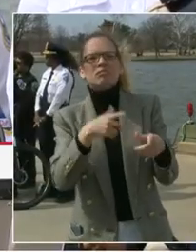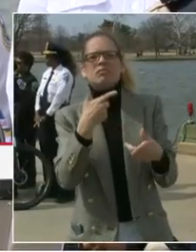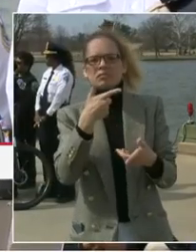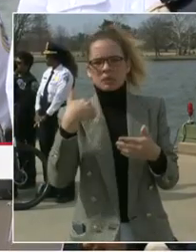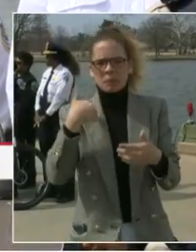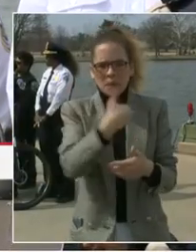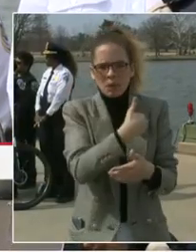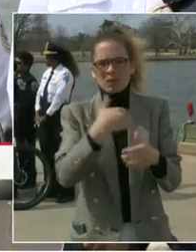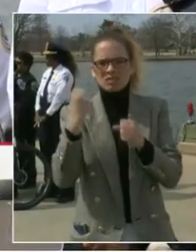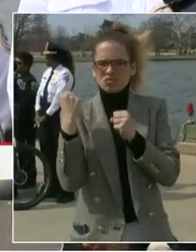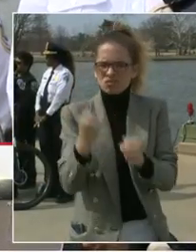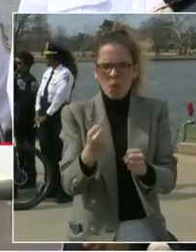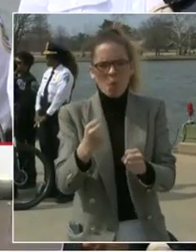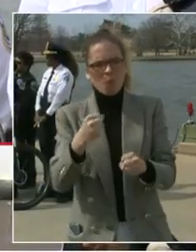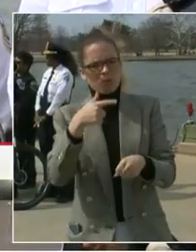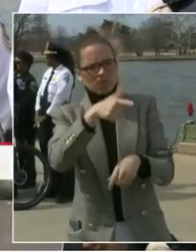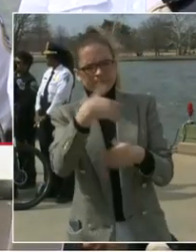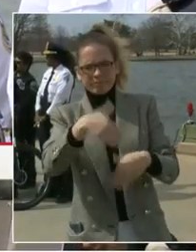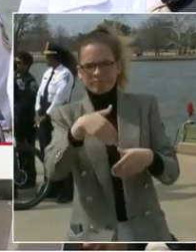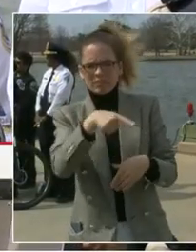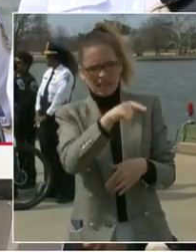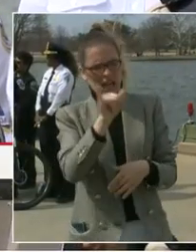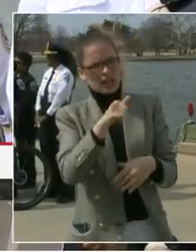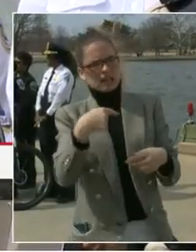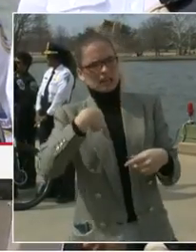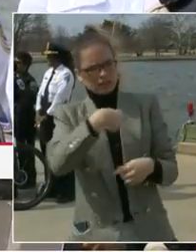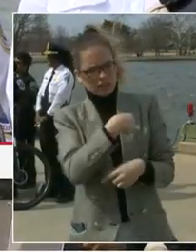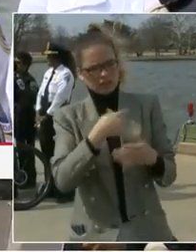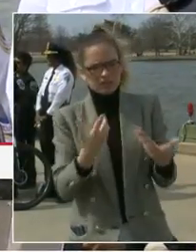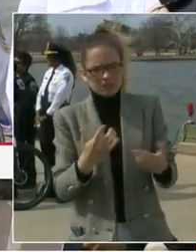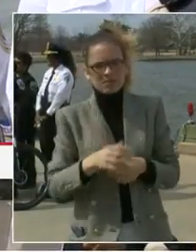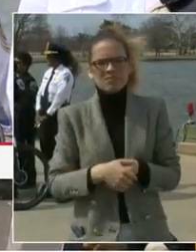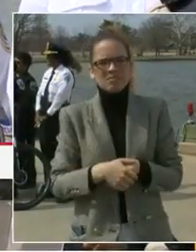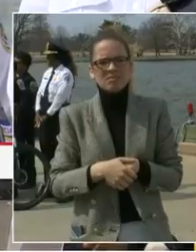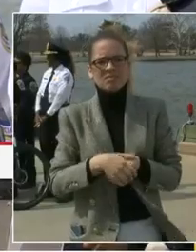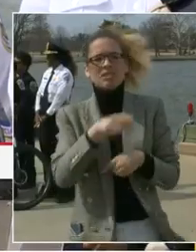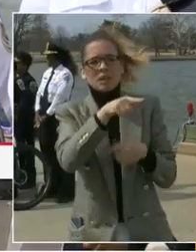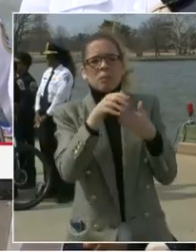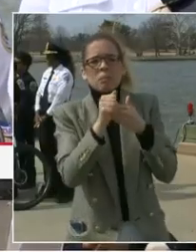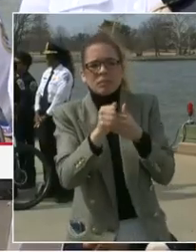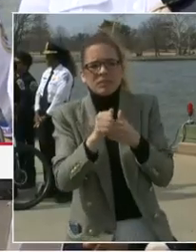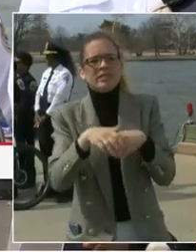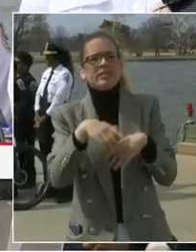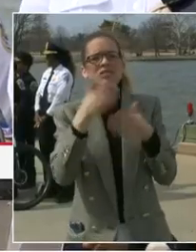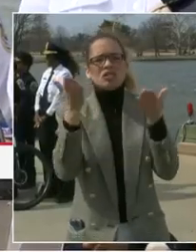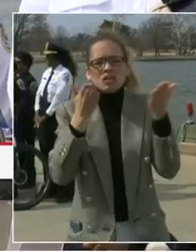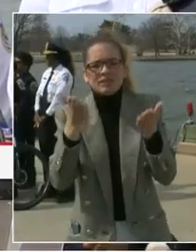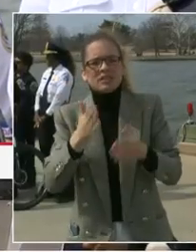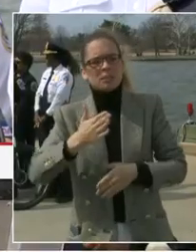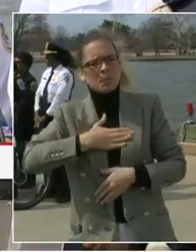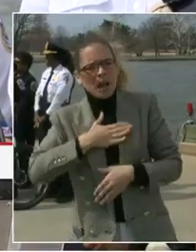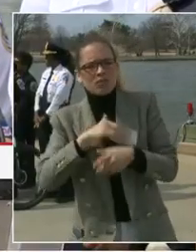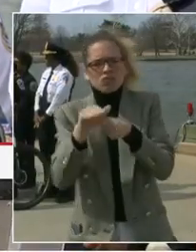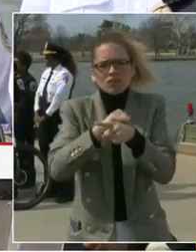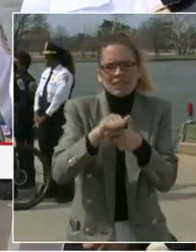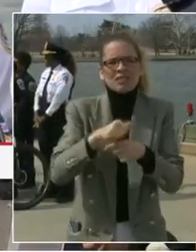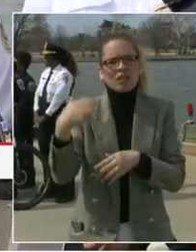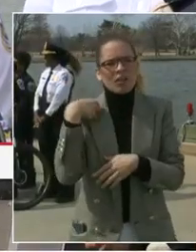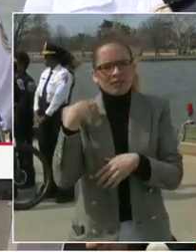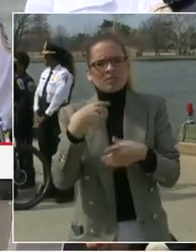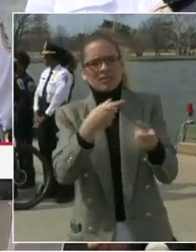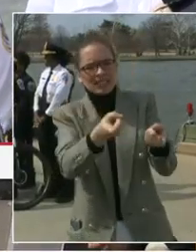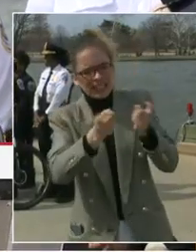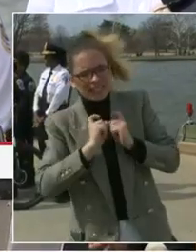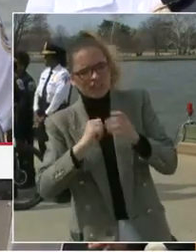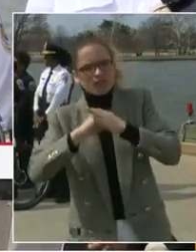patrol officer. MPO Goldie Easterlin served as my training officer, and she provided me with the foundation that to this very day I lean